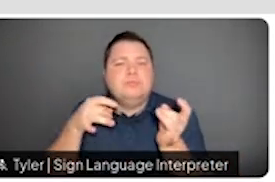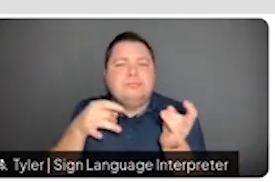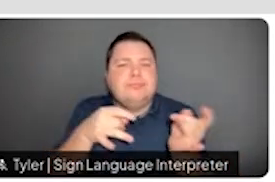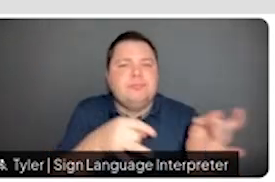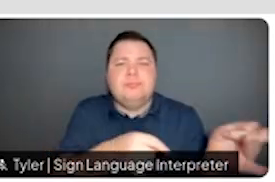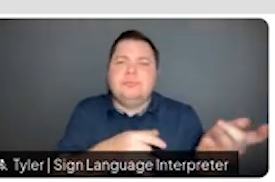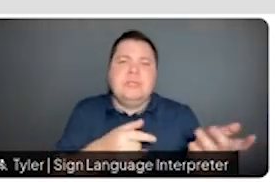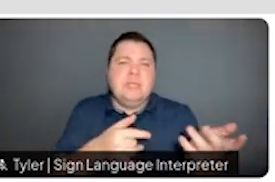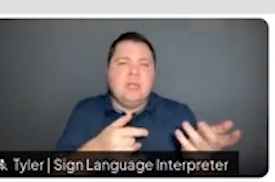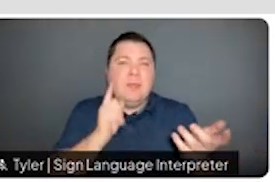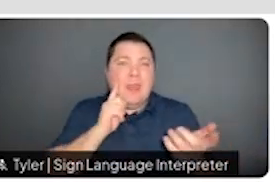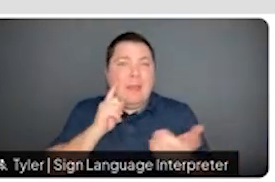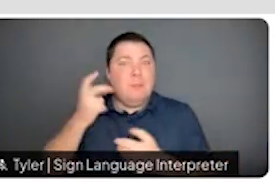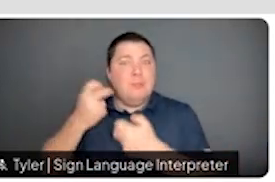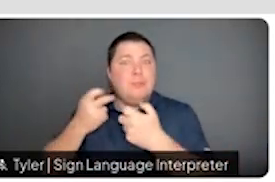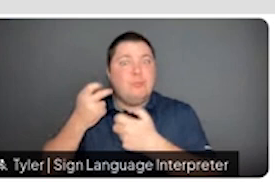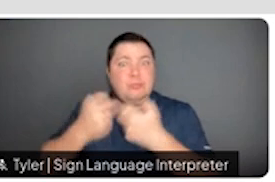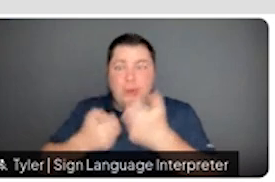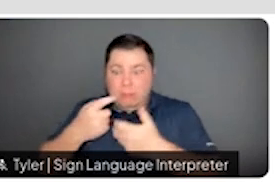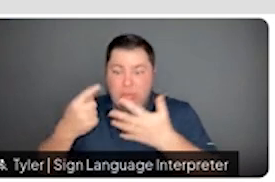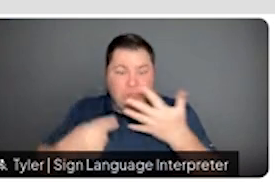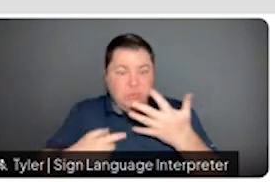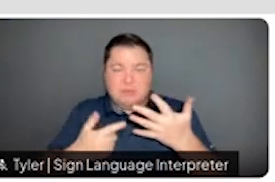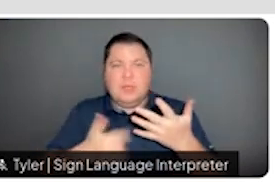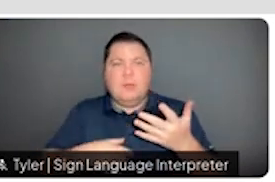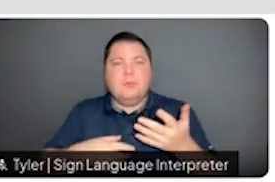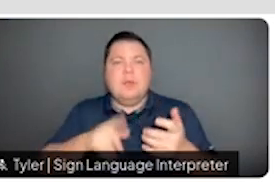process into a matter of clicks and a few inputs.